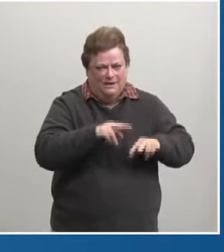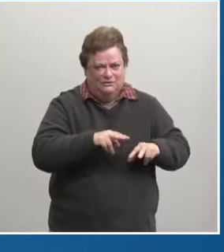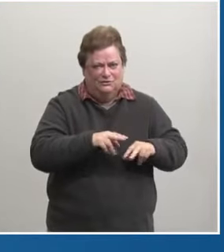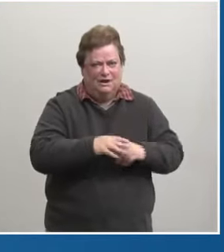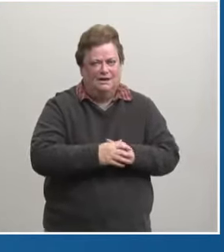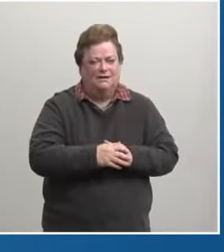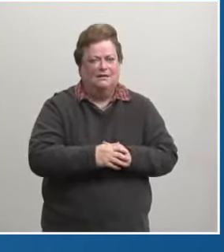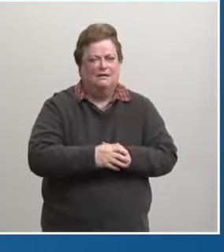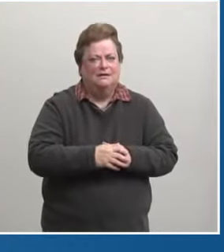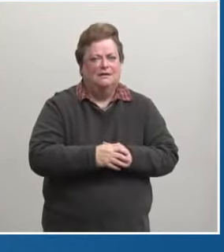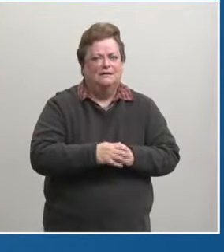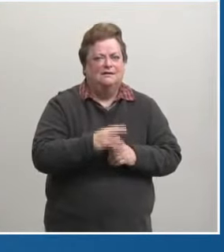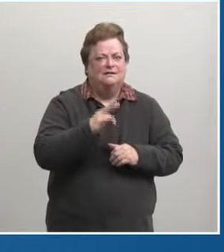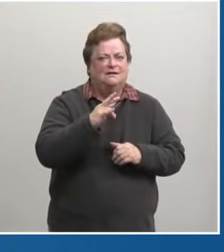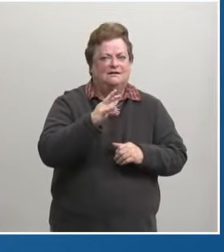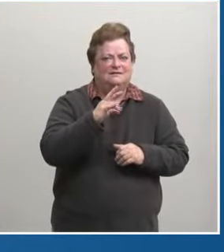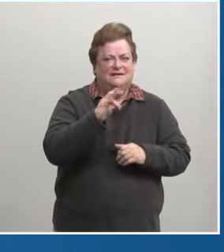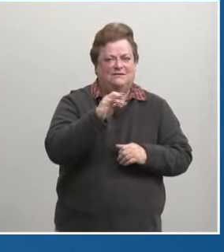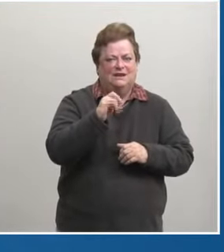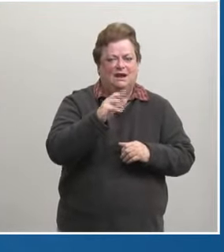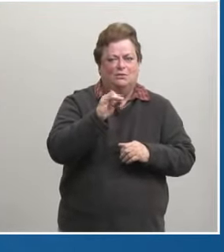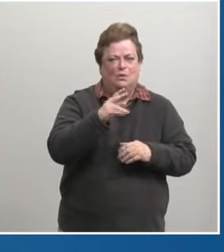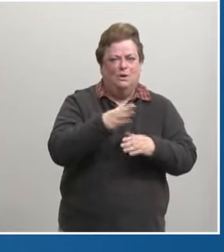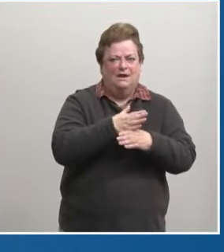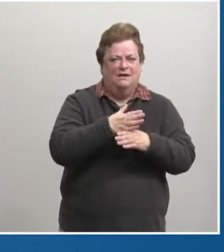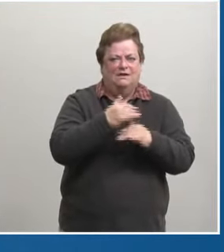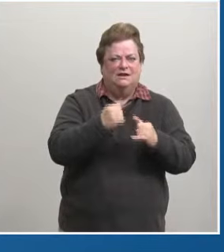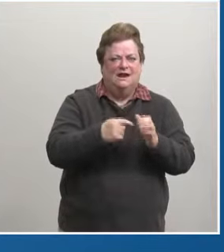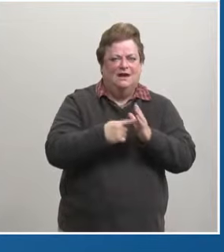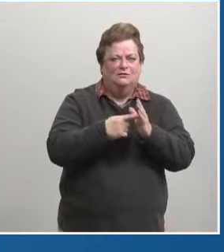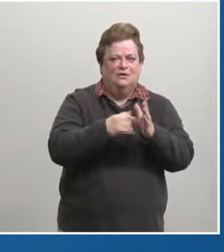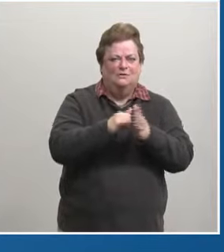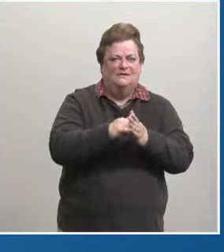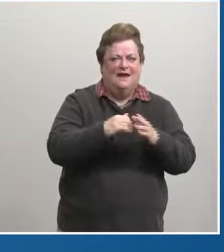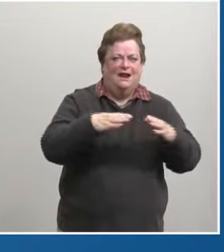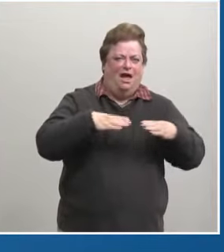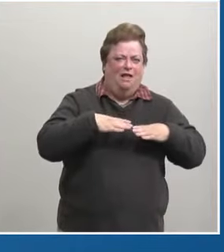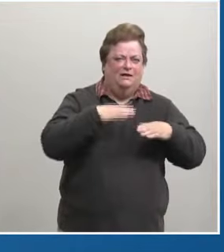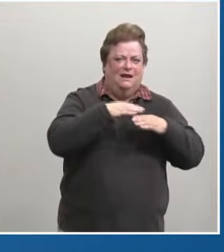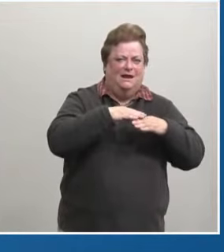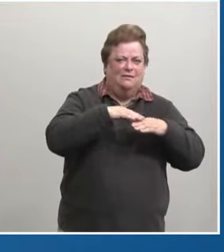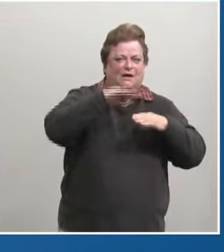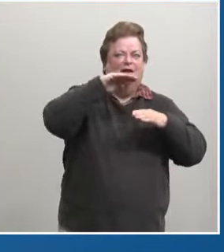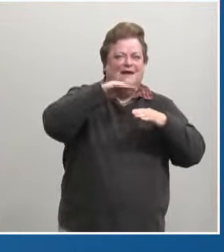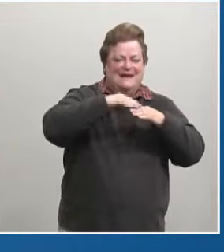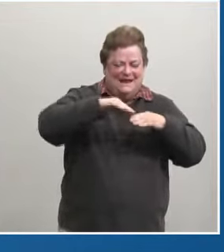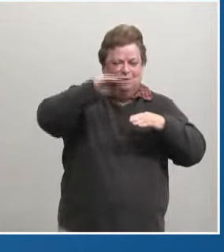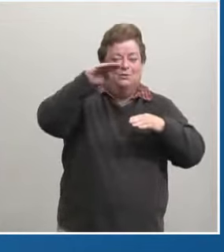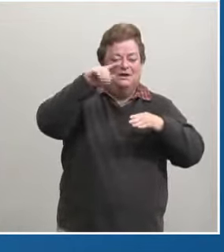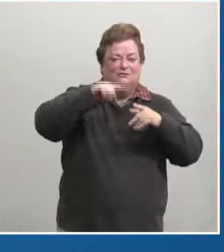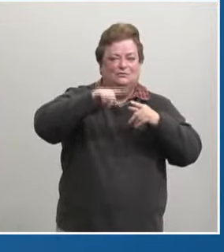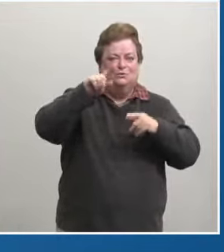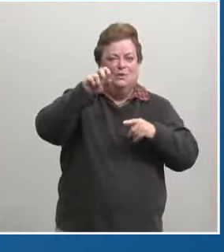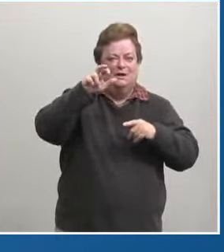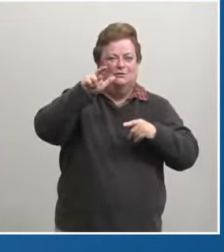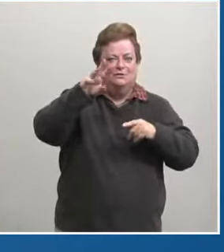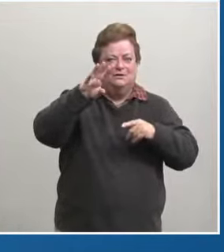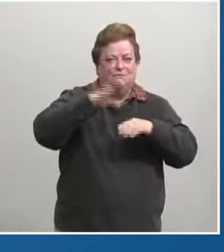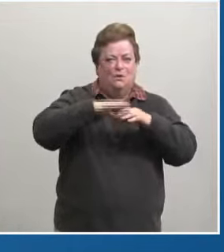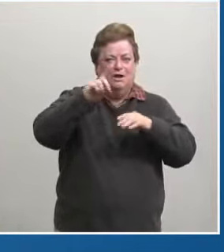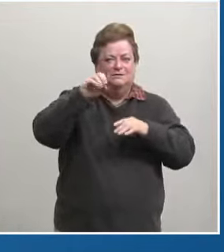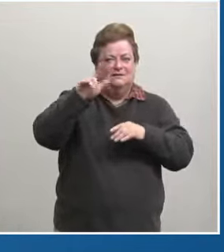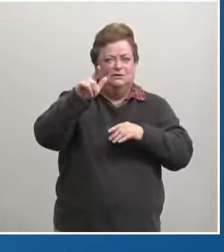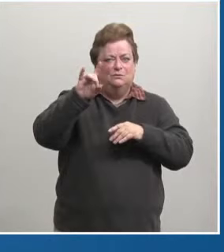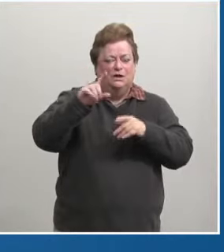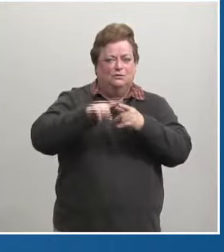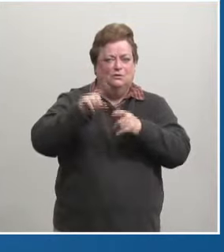The 7-day rolling average chart of new cases shows a holiday bump, increasing from 134 on December 28th